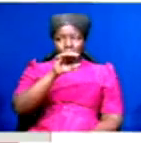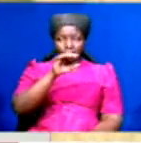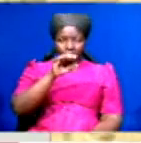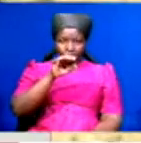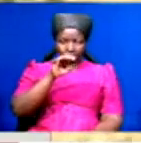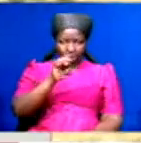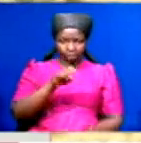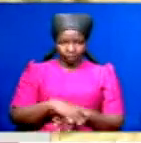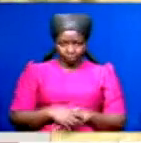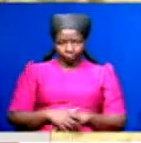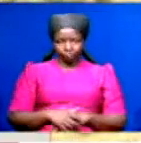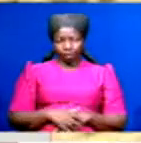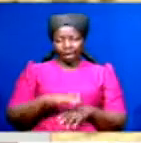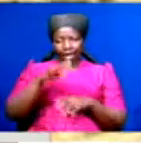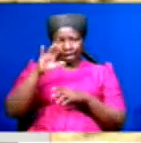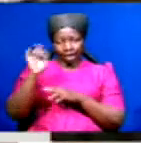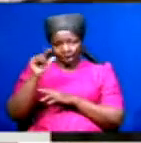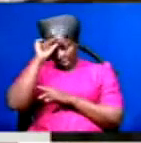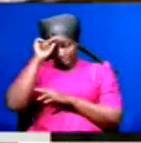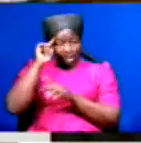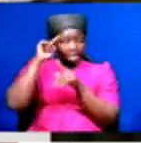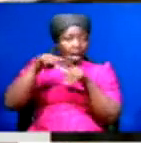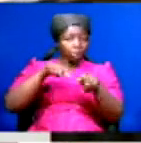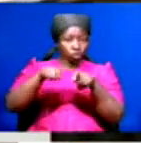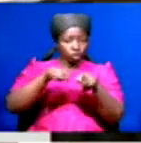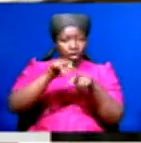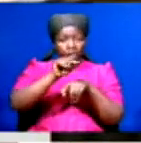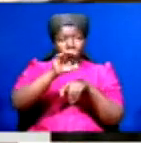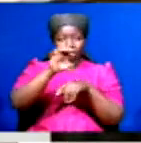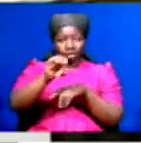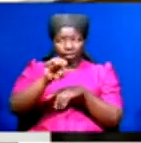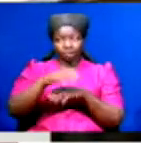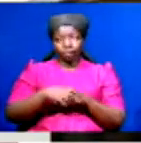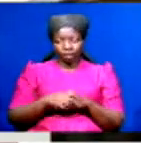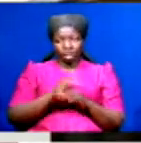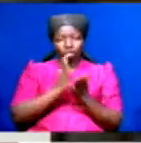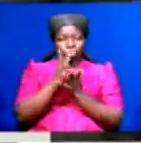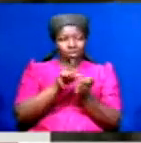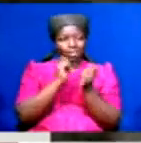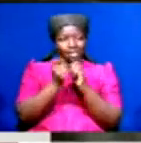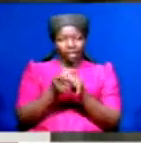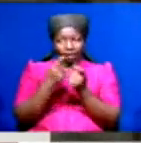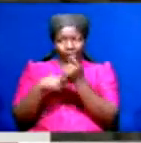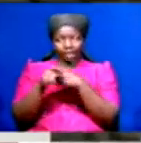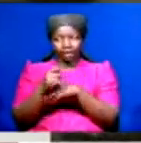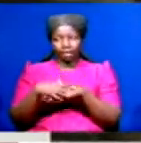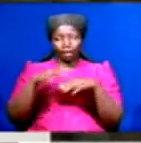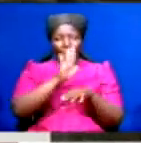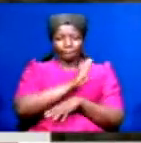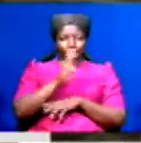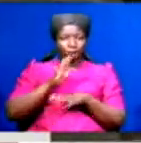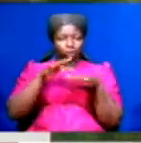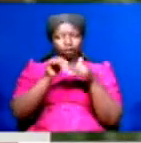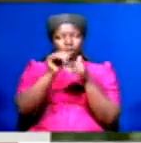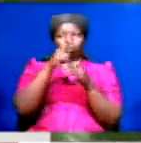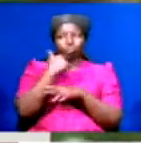control of the Nairobi Coffee Exchange through a restructuring of the auction. Currently, the auctions board is dominated by marketers, a situation